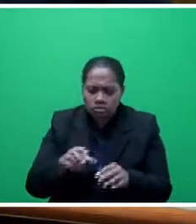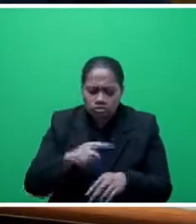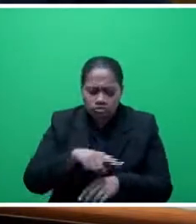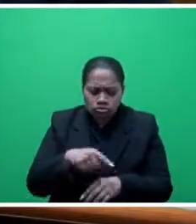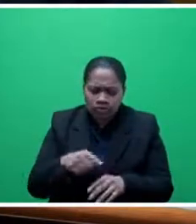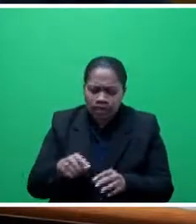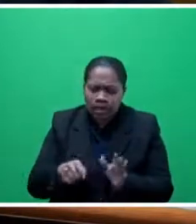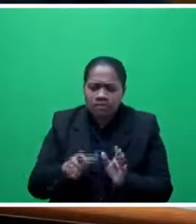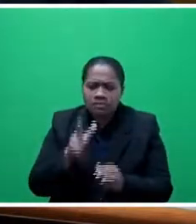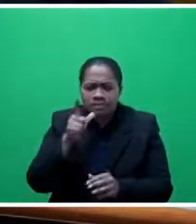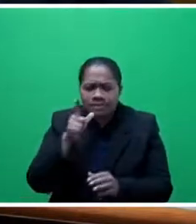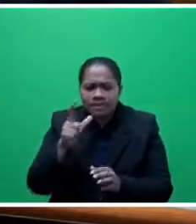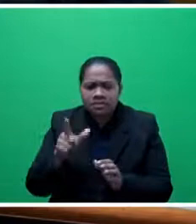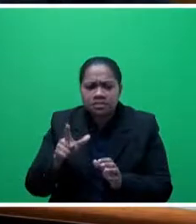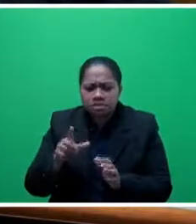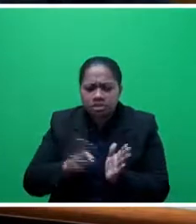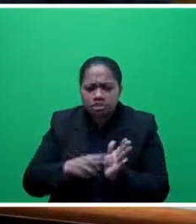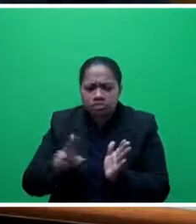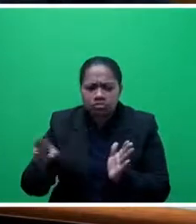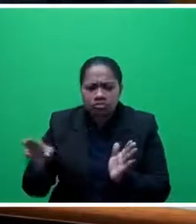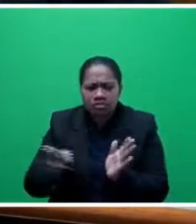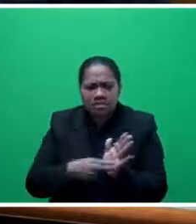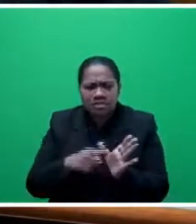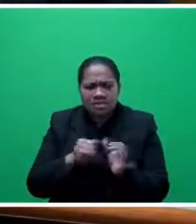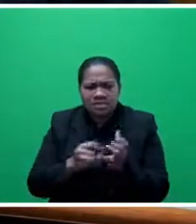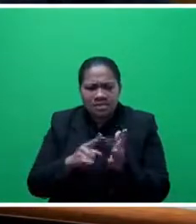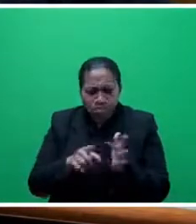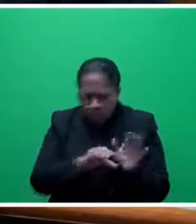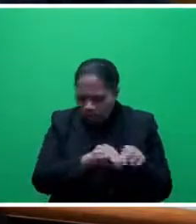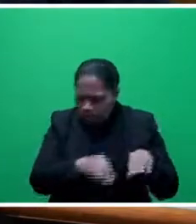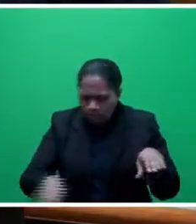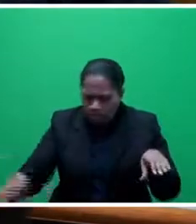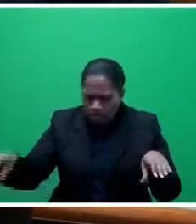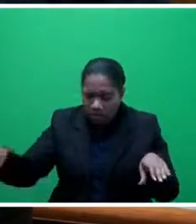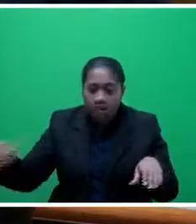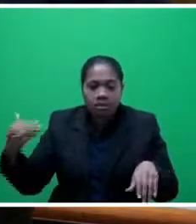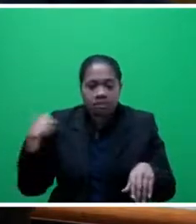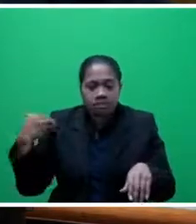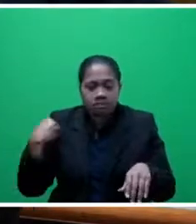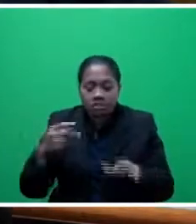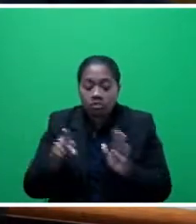and Asinu, will be affected by this policy, where government plans to